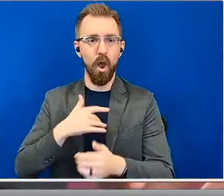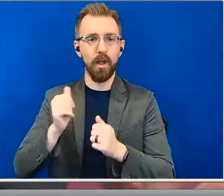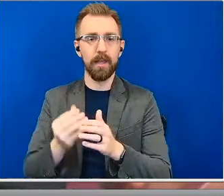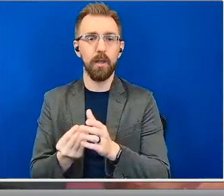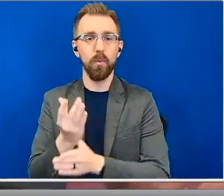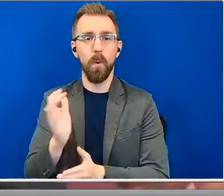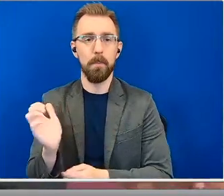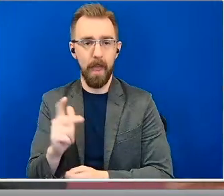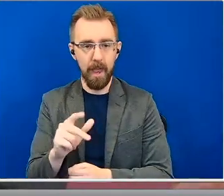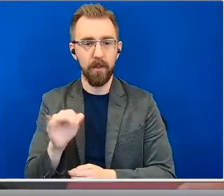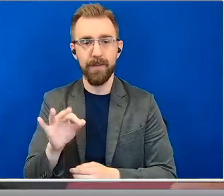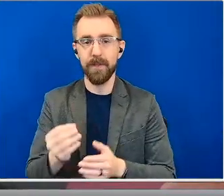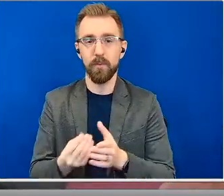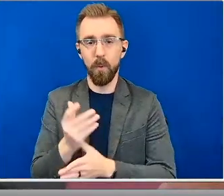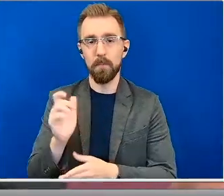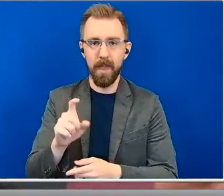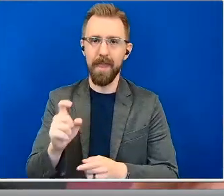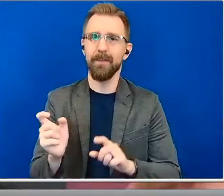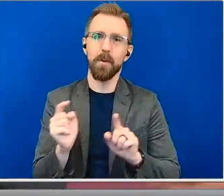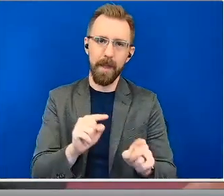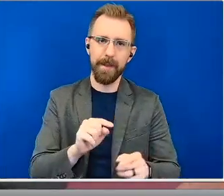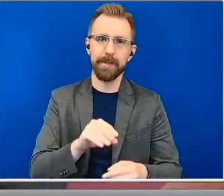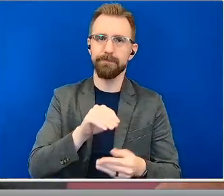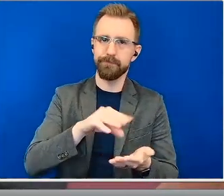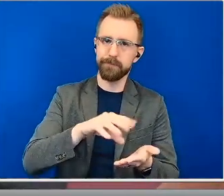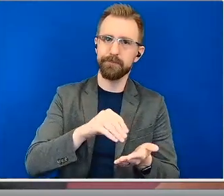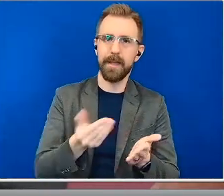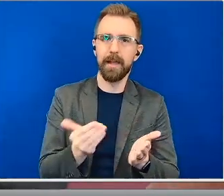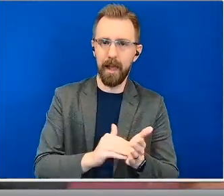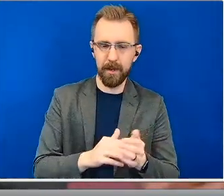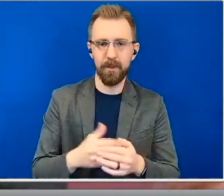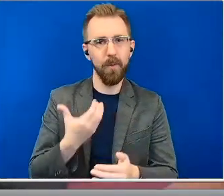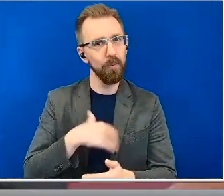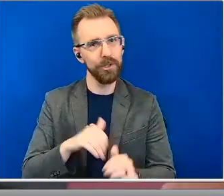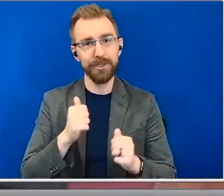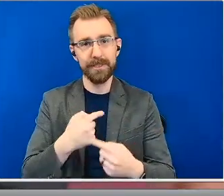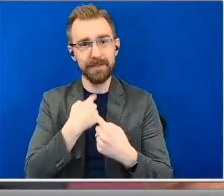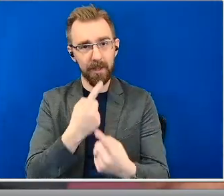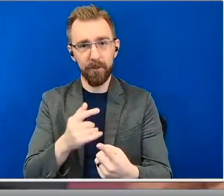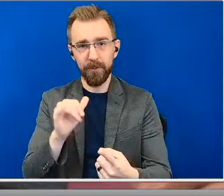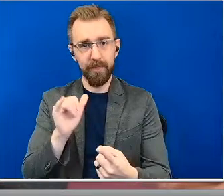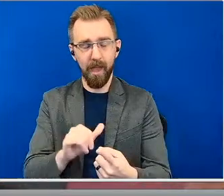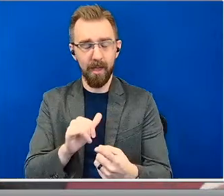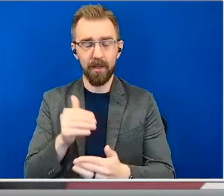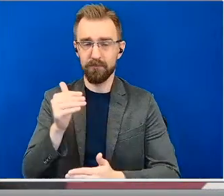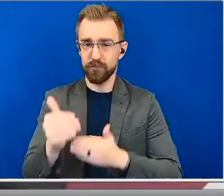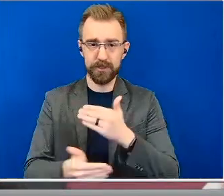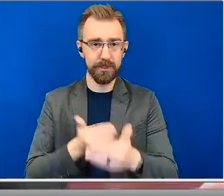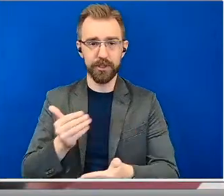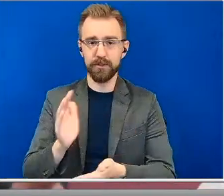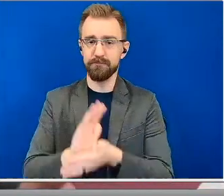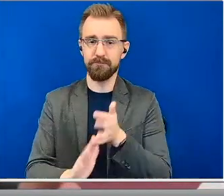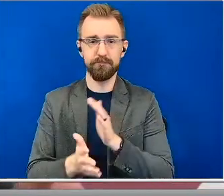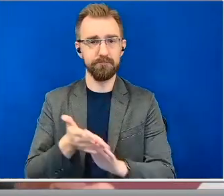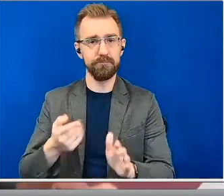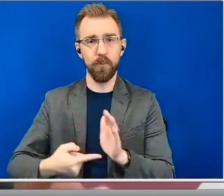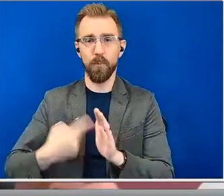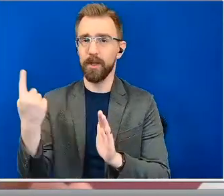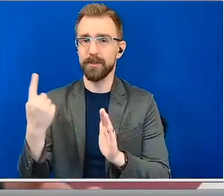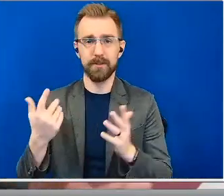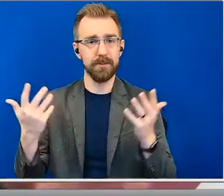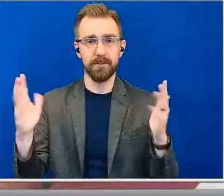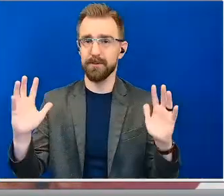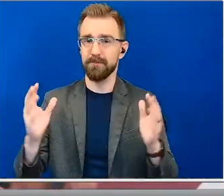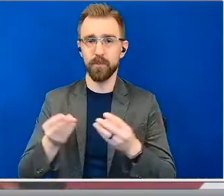go back and zap it again. So I wish I could tell you that there is a procedure that you do it once and it cures an arrhythmia for